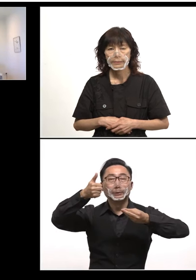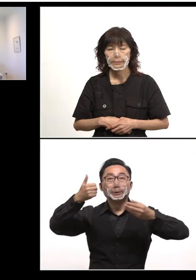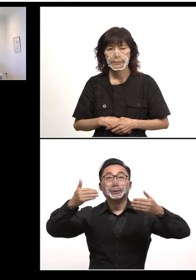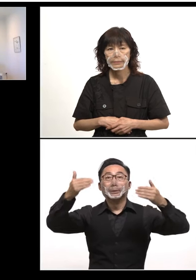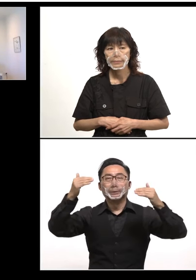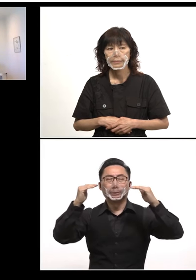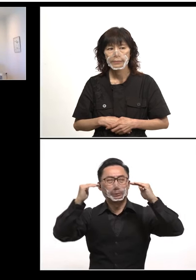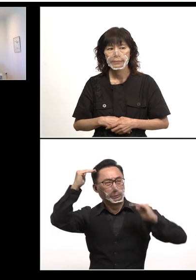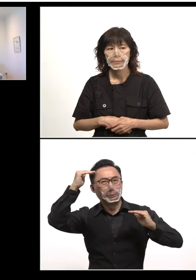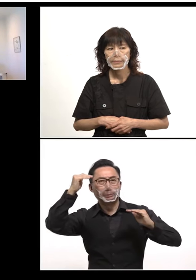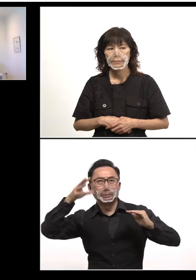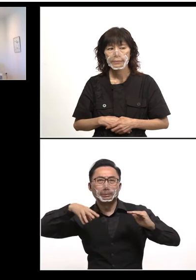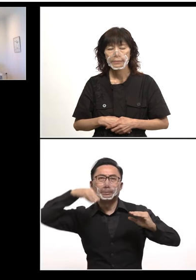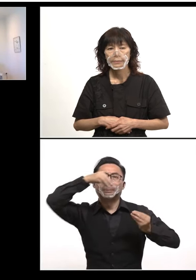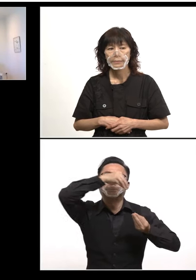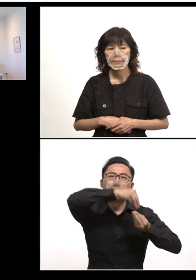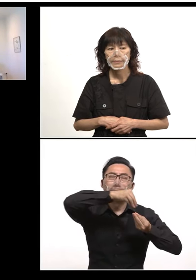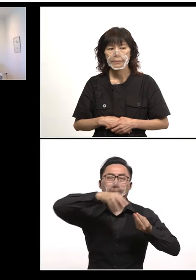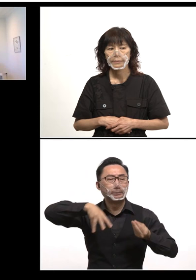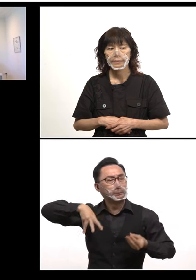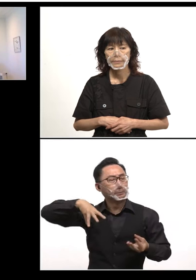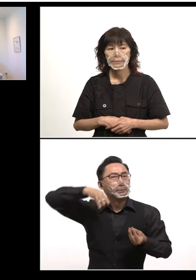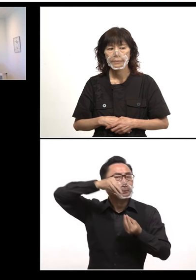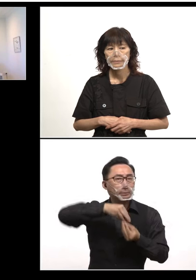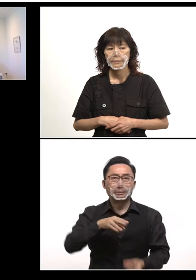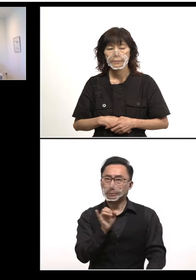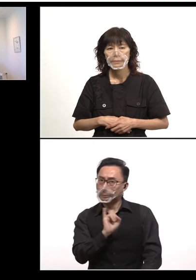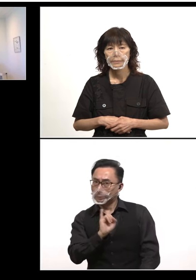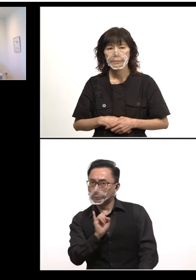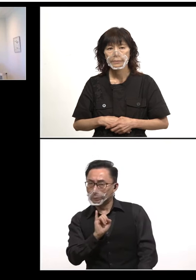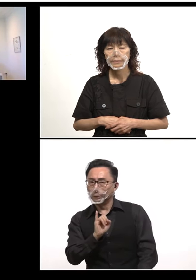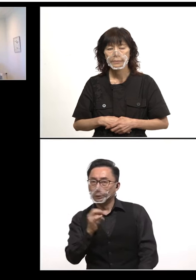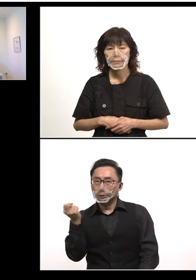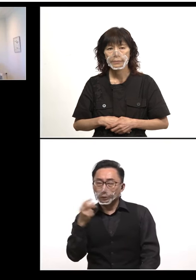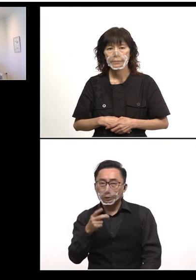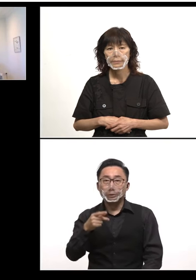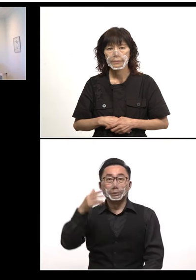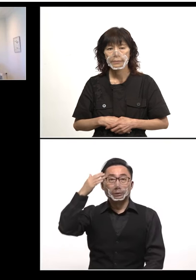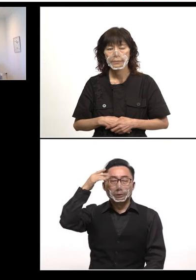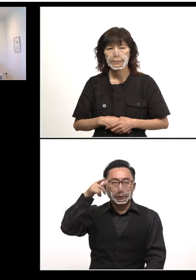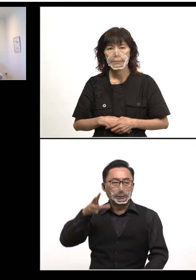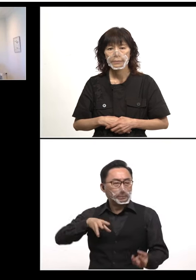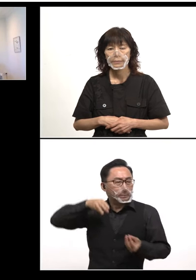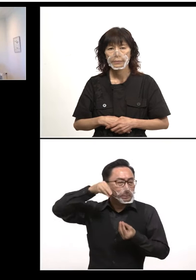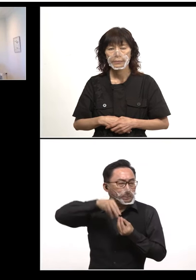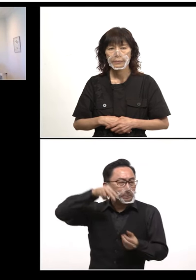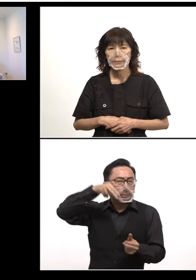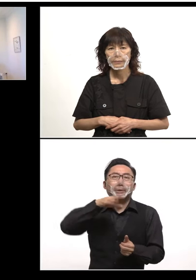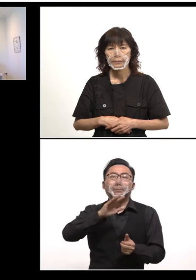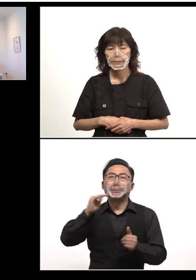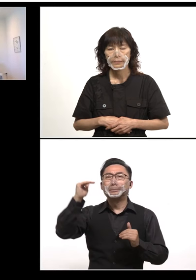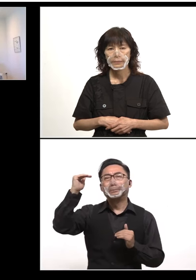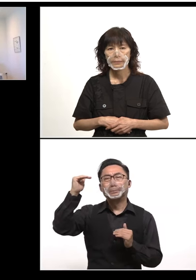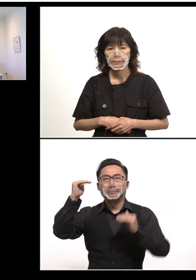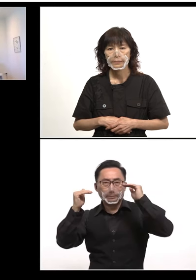to where they realize that, oh, it's not like that at all. And I think if you get that one shift, that they see it, that they,